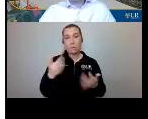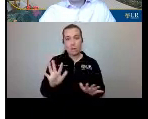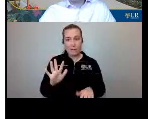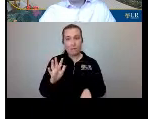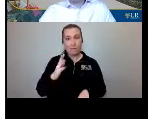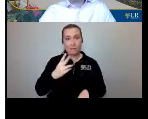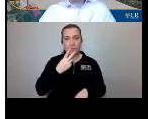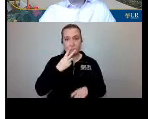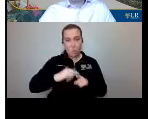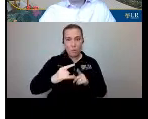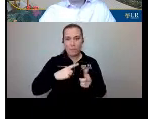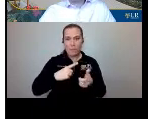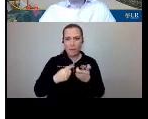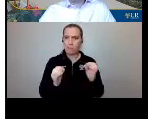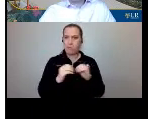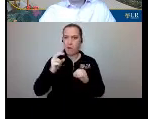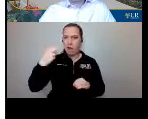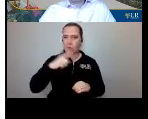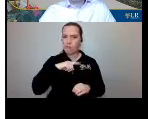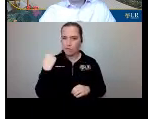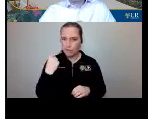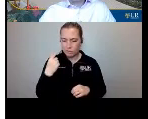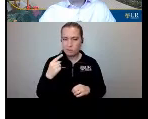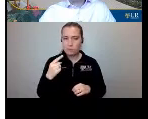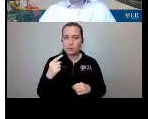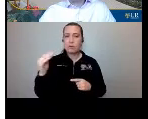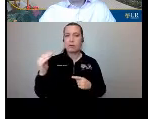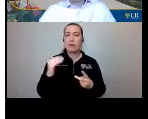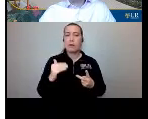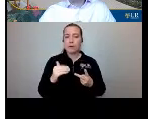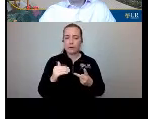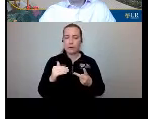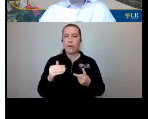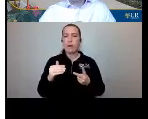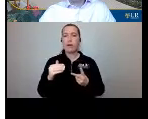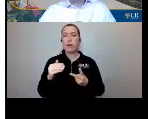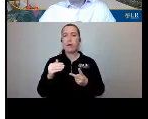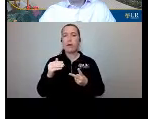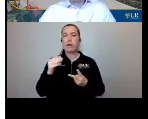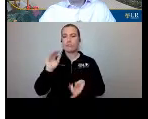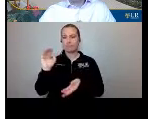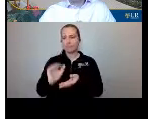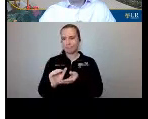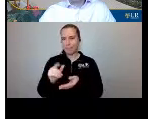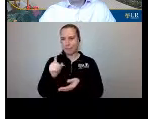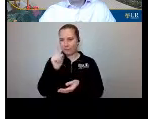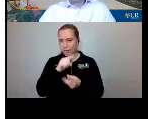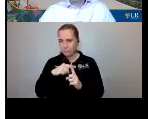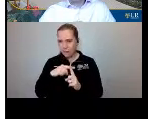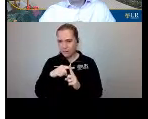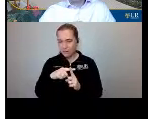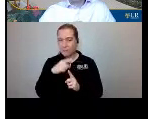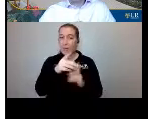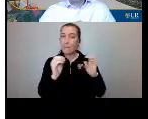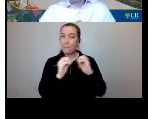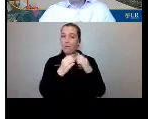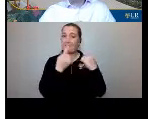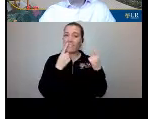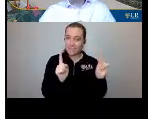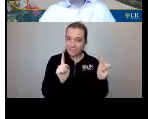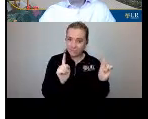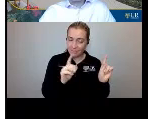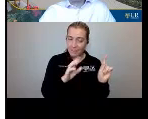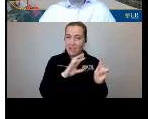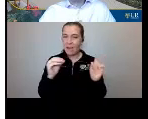patients, and decreases the false positive rate. But at the same point, so it's a more effective screening tool and it's more cost effective, but at the same point, it